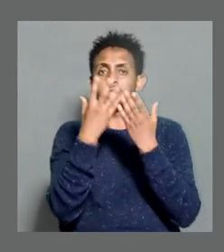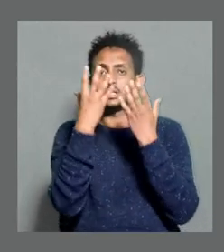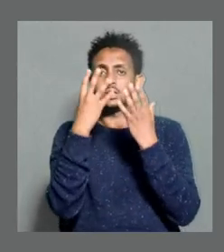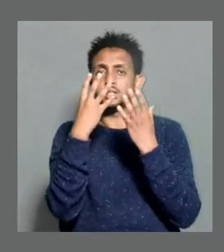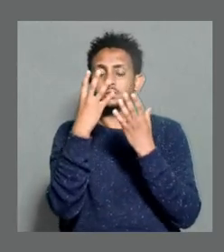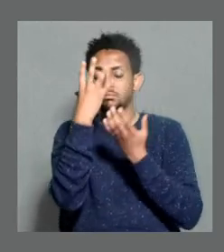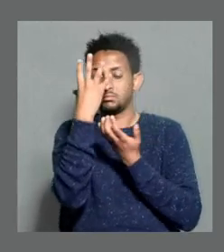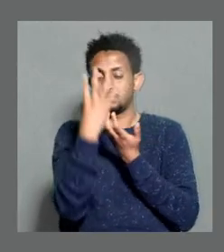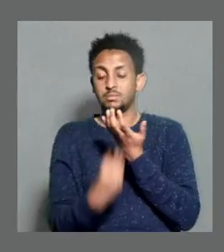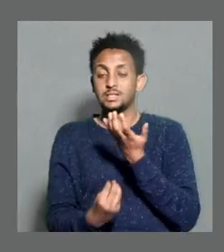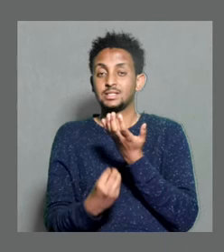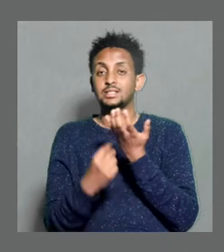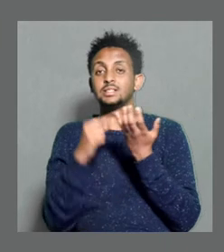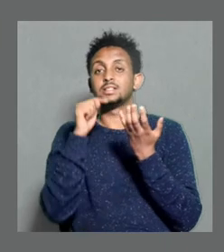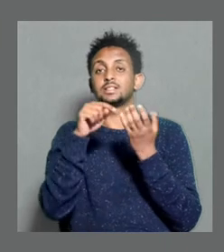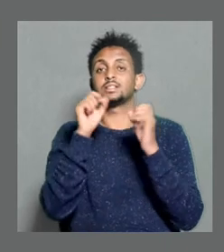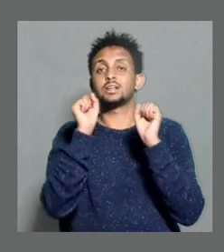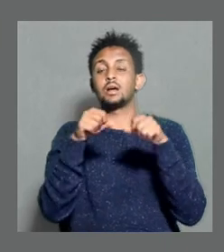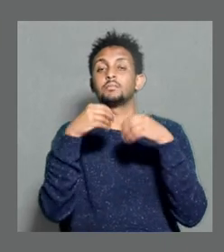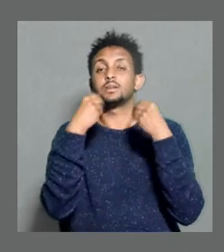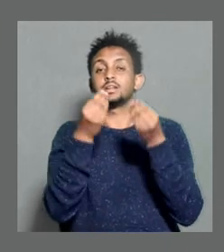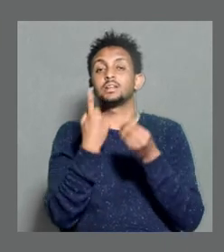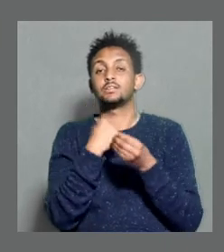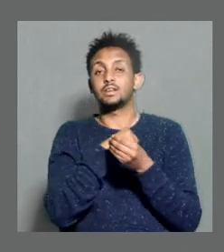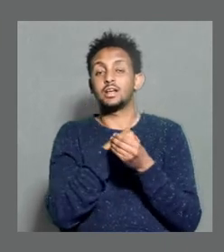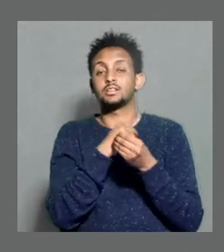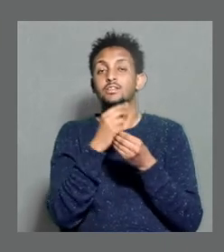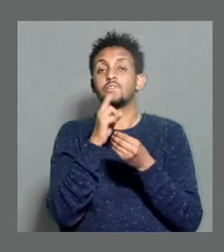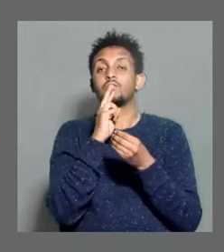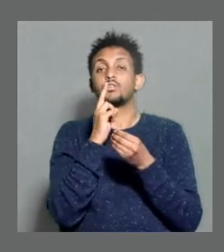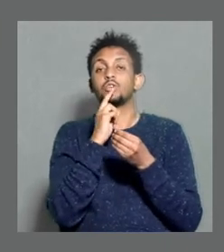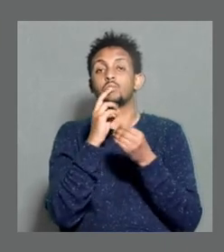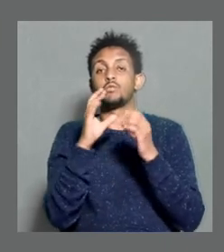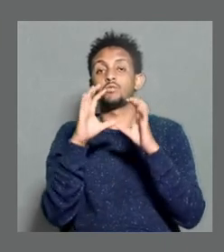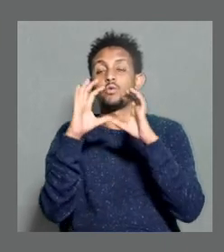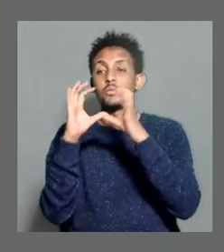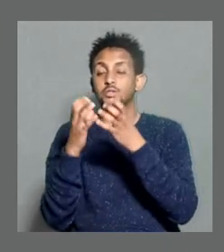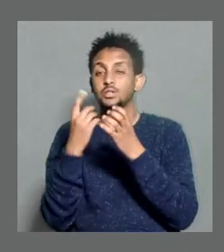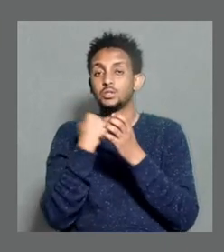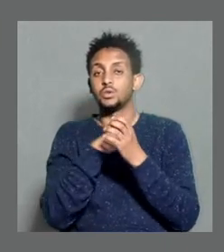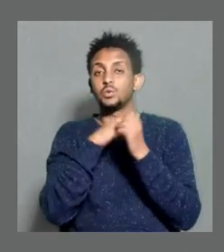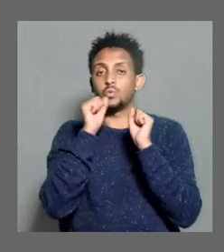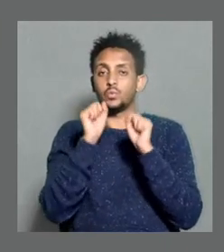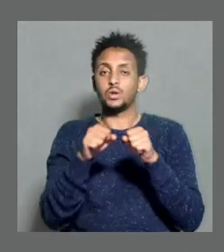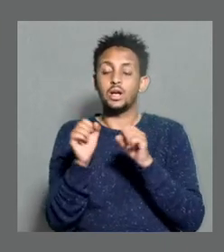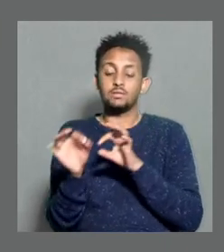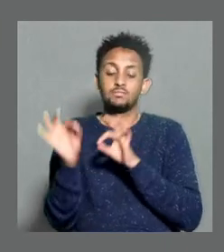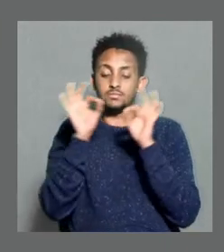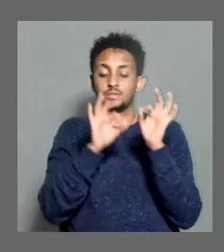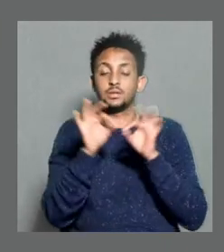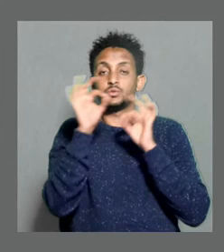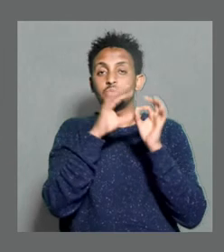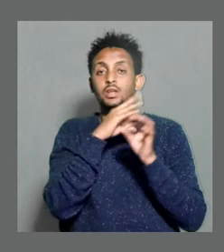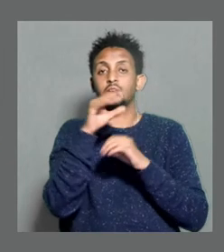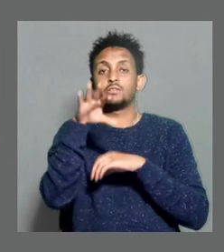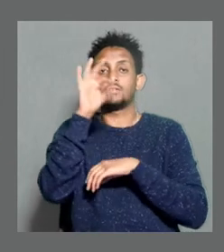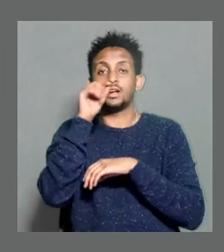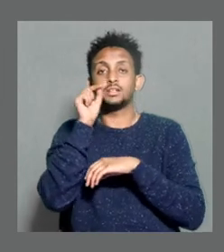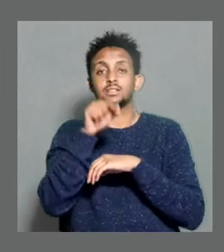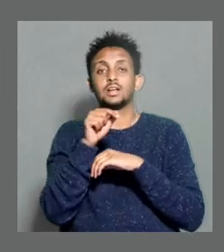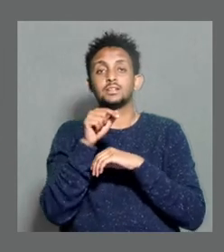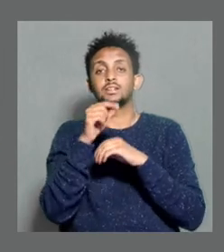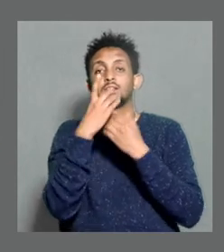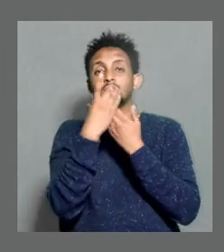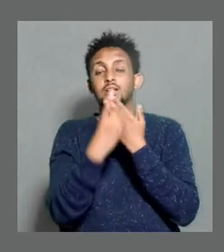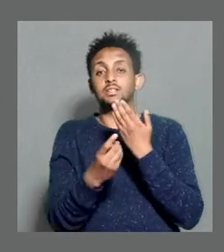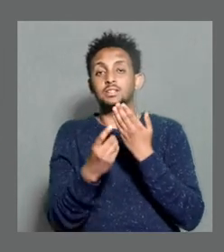the volume of the displaced fluid can be given as the volume of the object. You can resubstitute and find that the